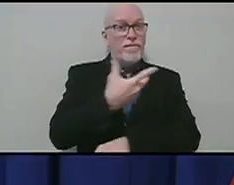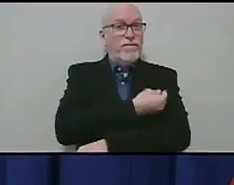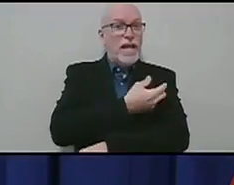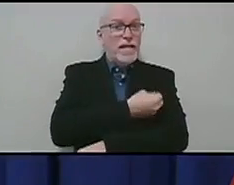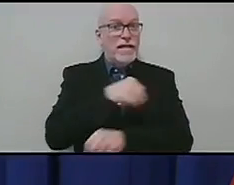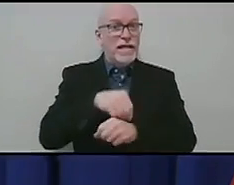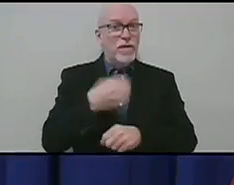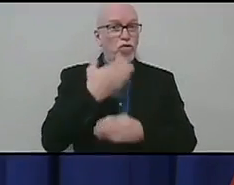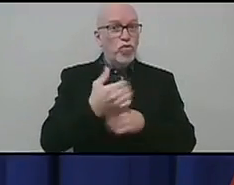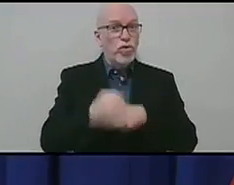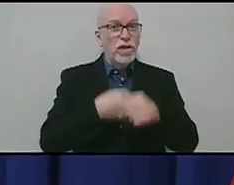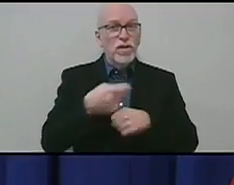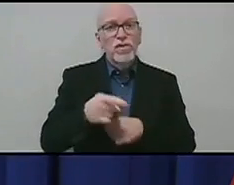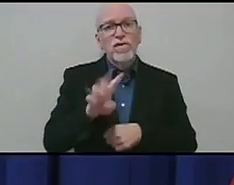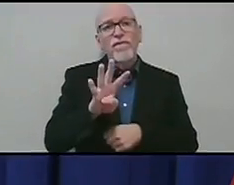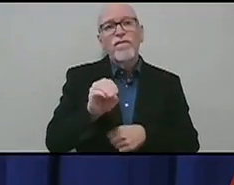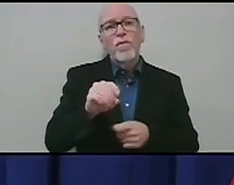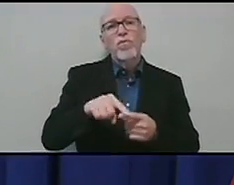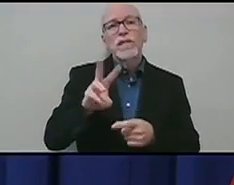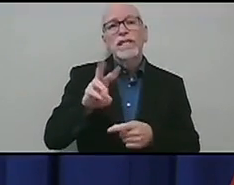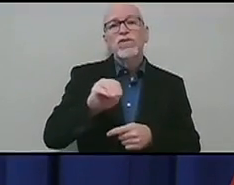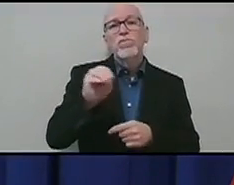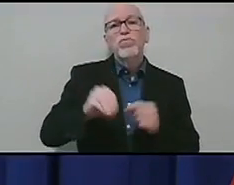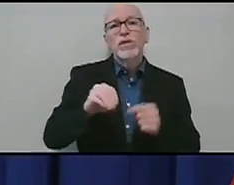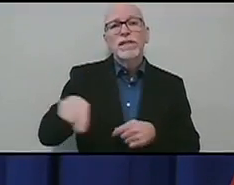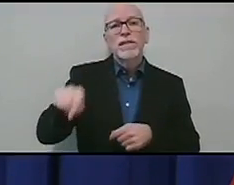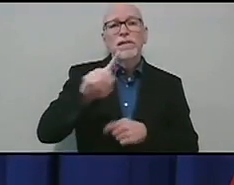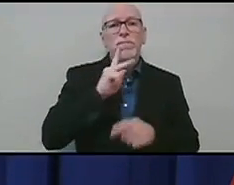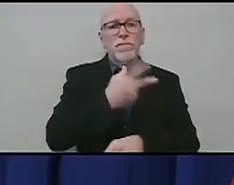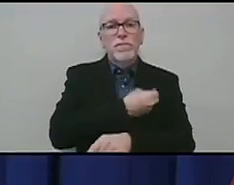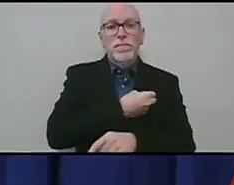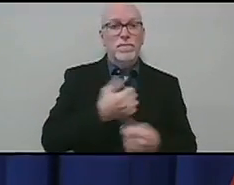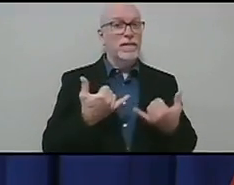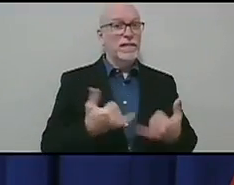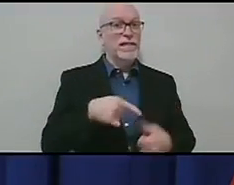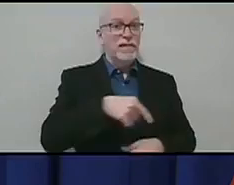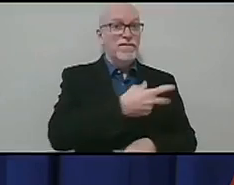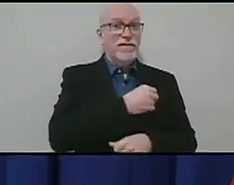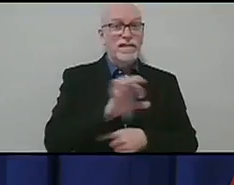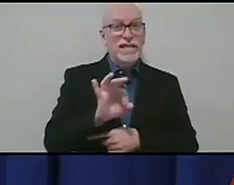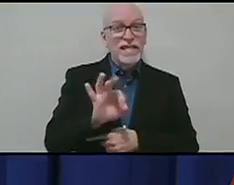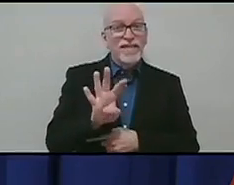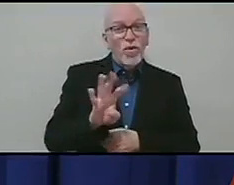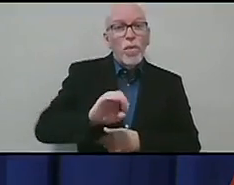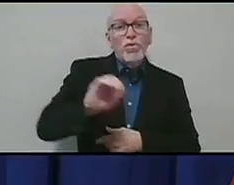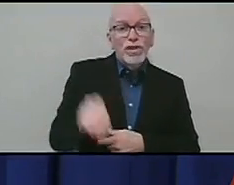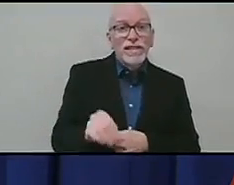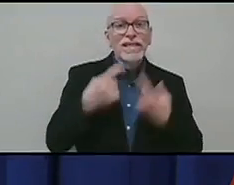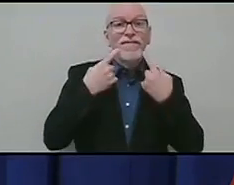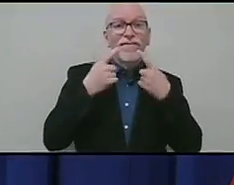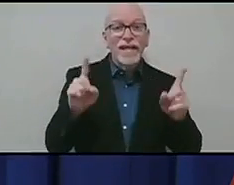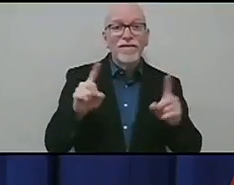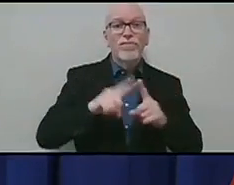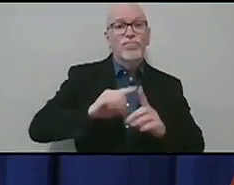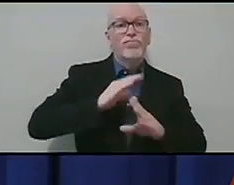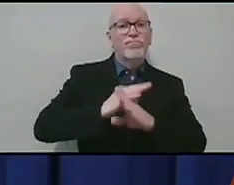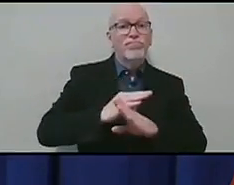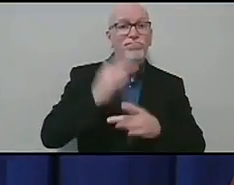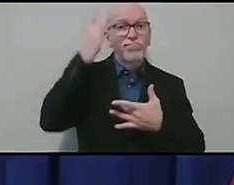we've got 40 to 60% coverage. You know, this vaccine is 94% effective at preventing infection